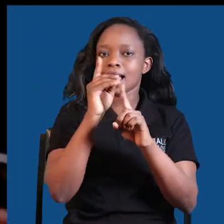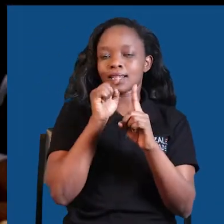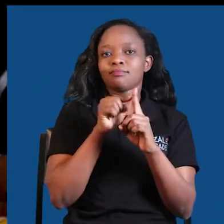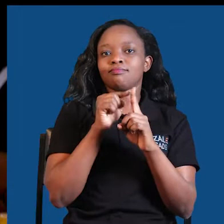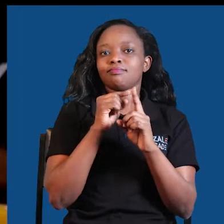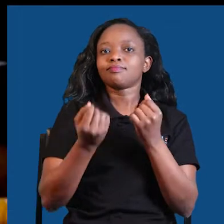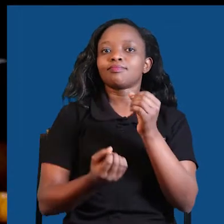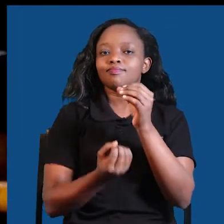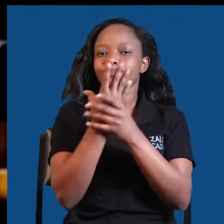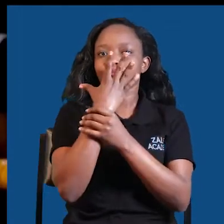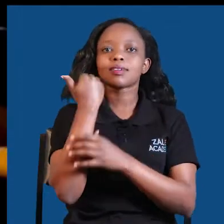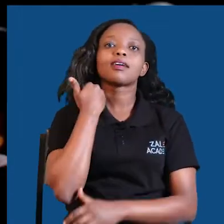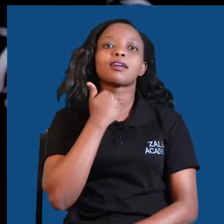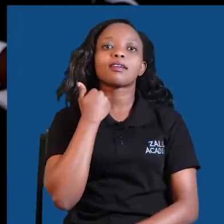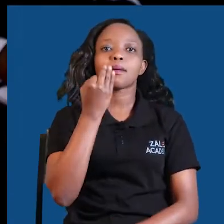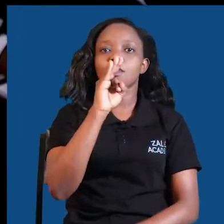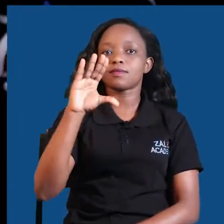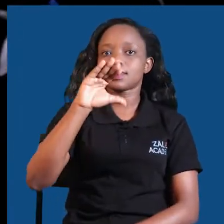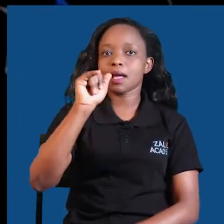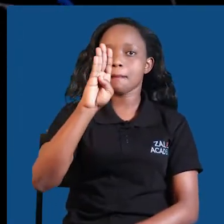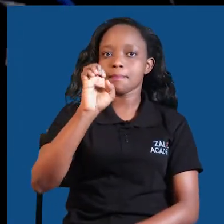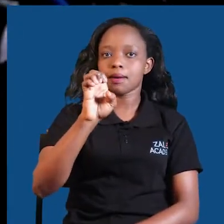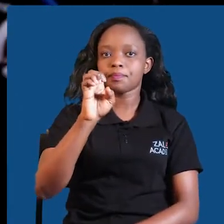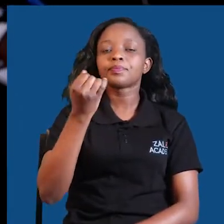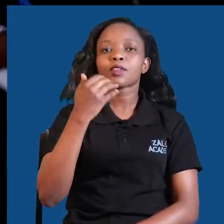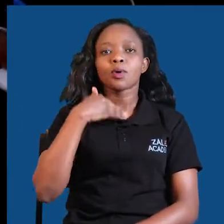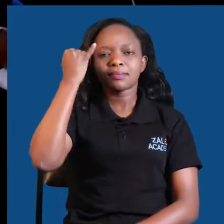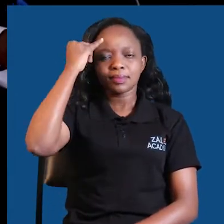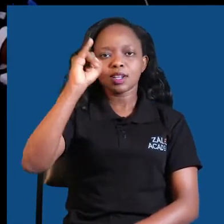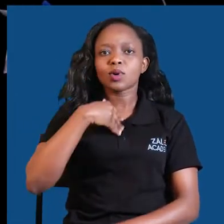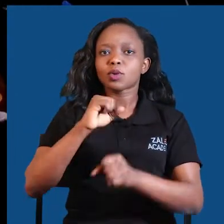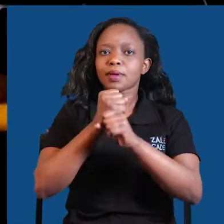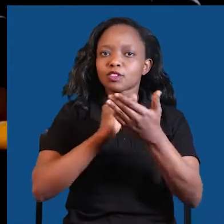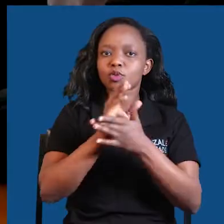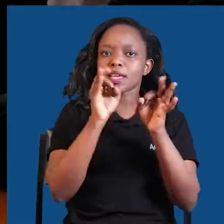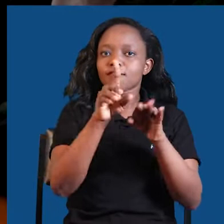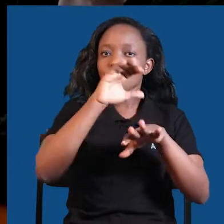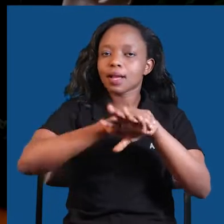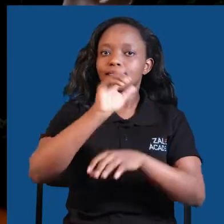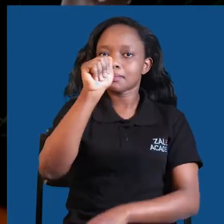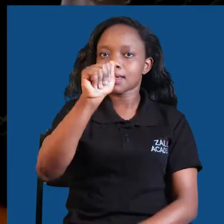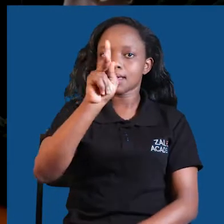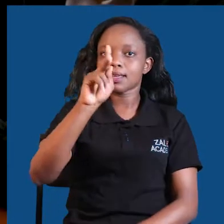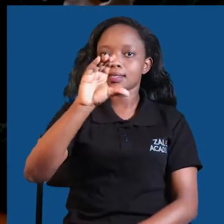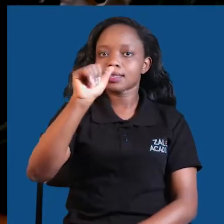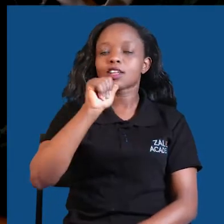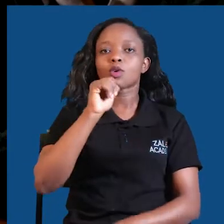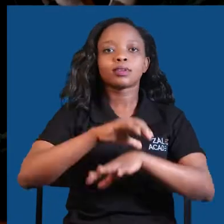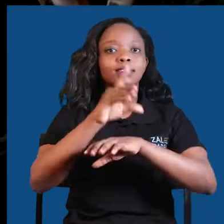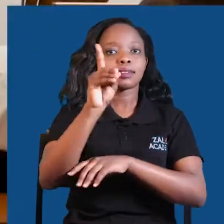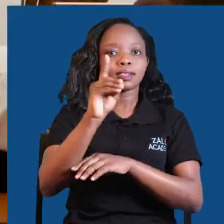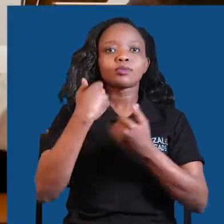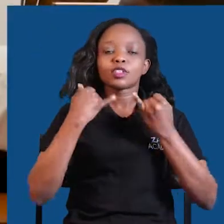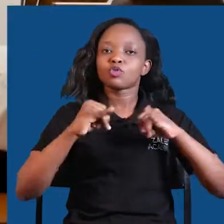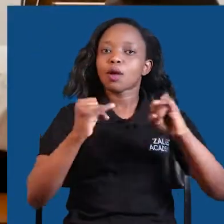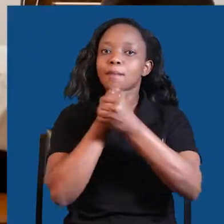with data, the rise of cybercrime has increased. Integrity, we want to make sure that if you get an A for KCSE, you don't get a